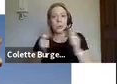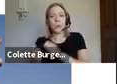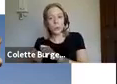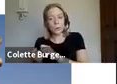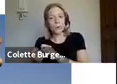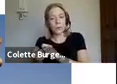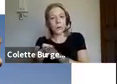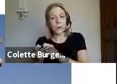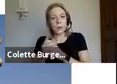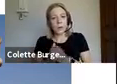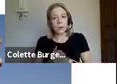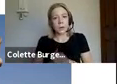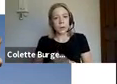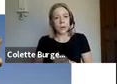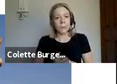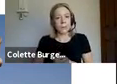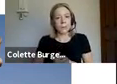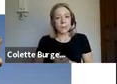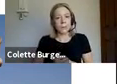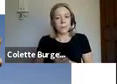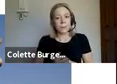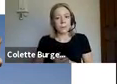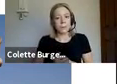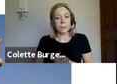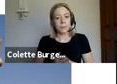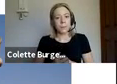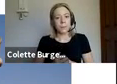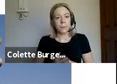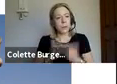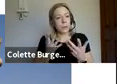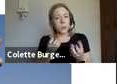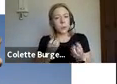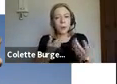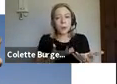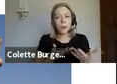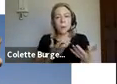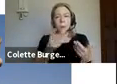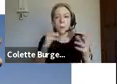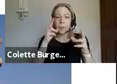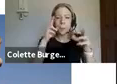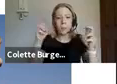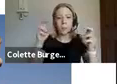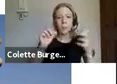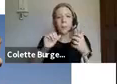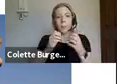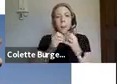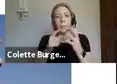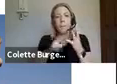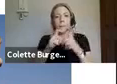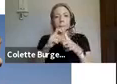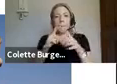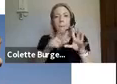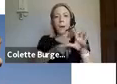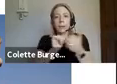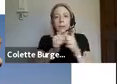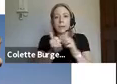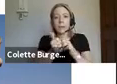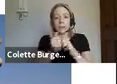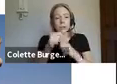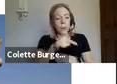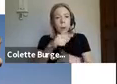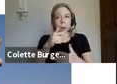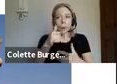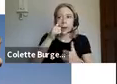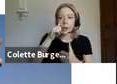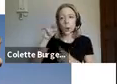primary, to actually give them a buddy which they will then get to know, and then